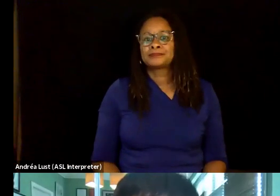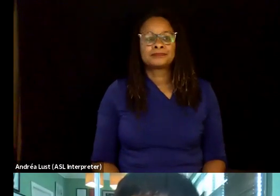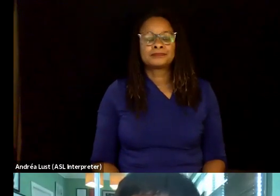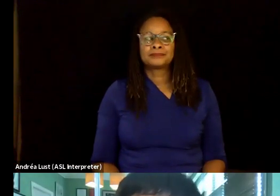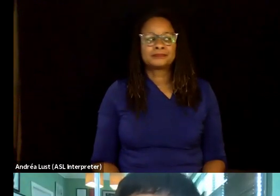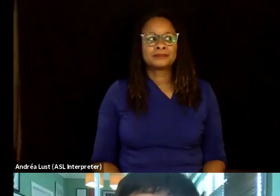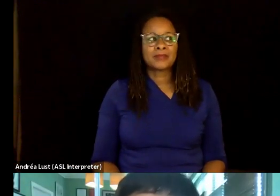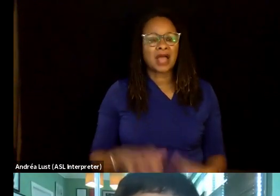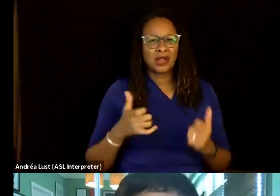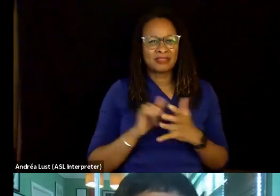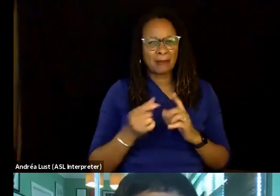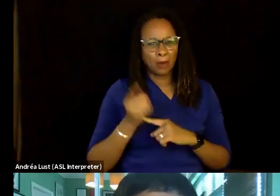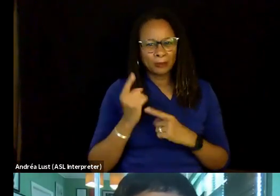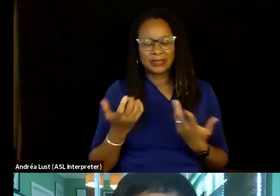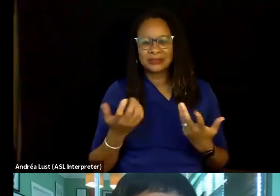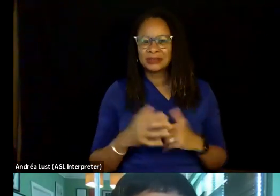that? There's that moment